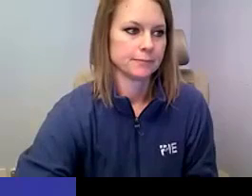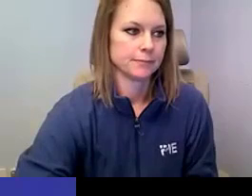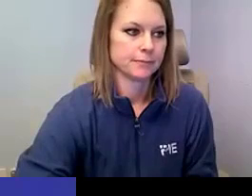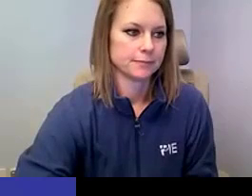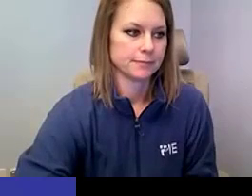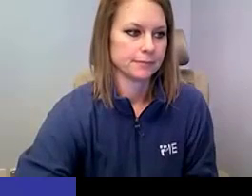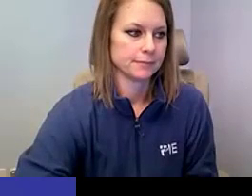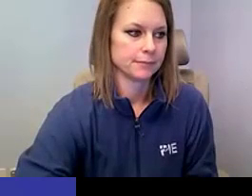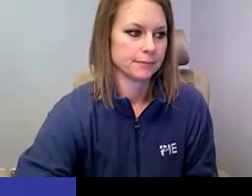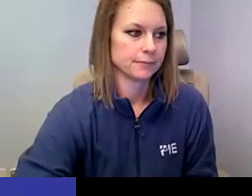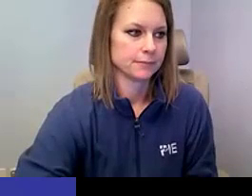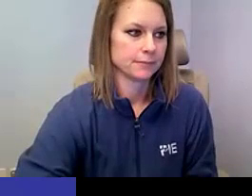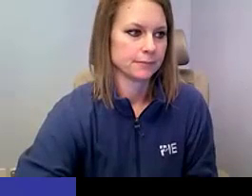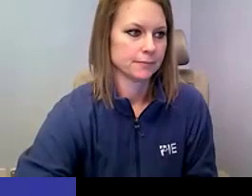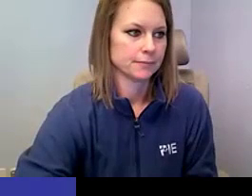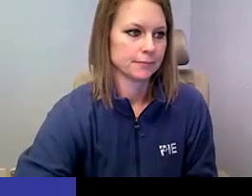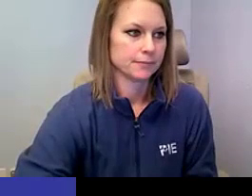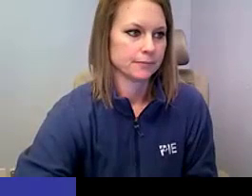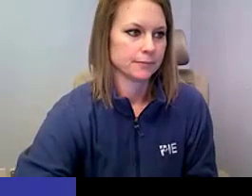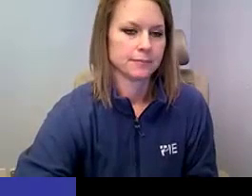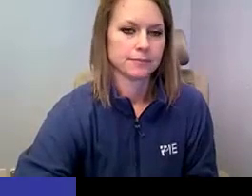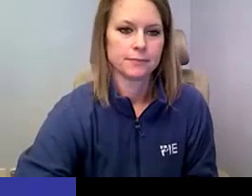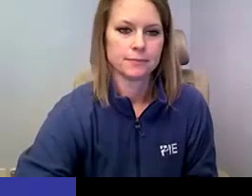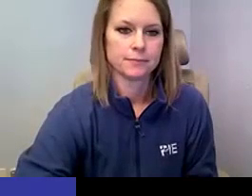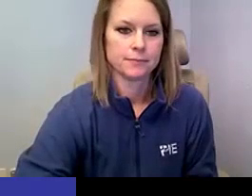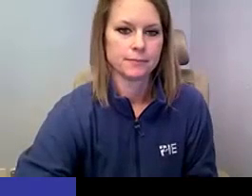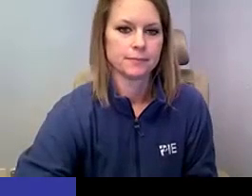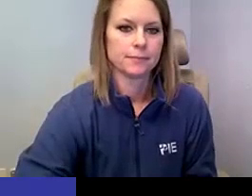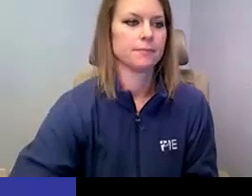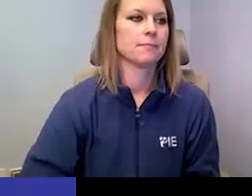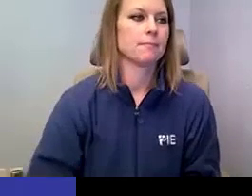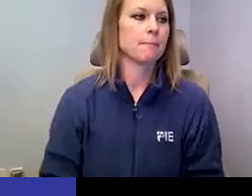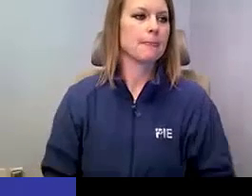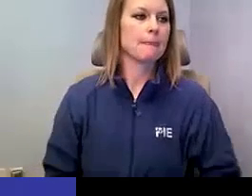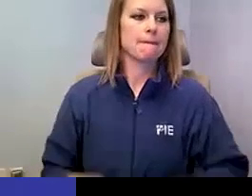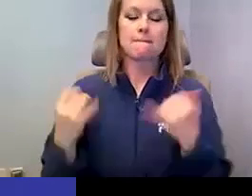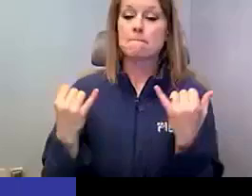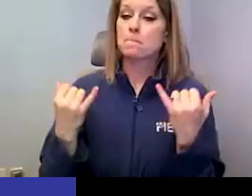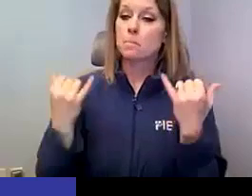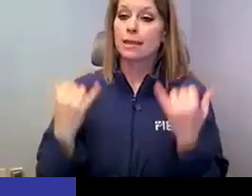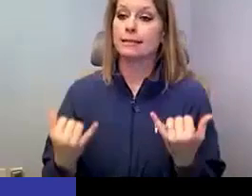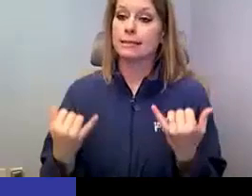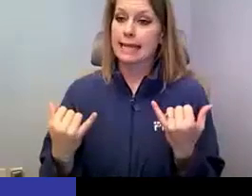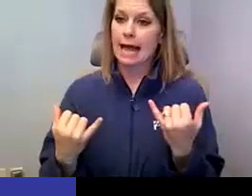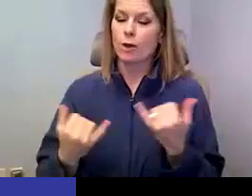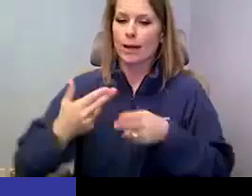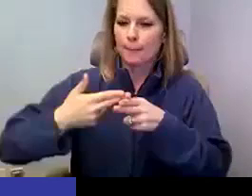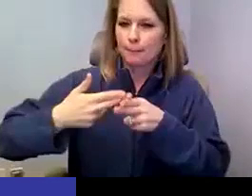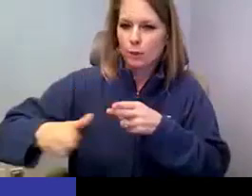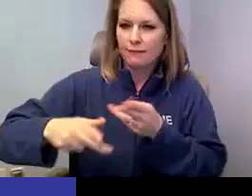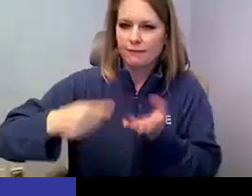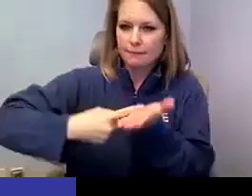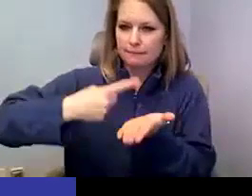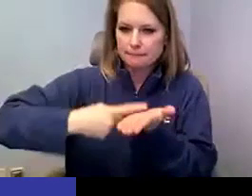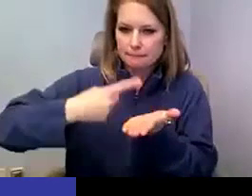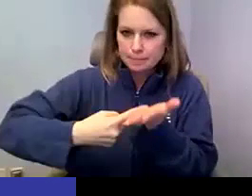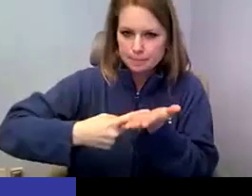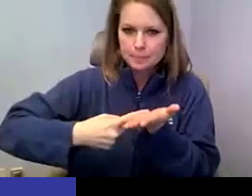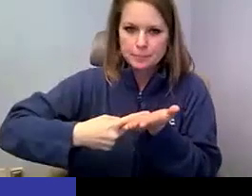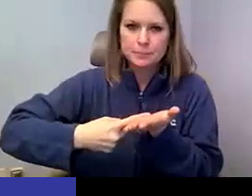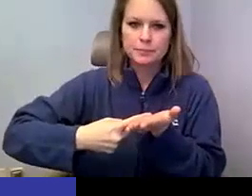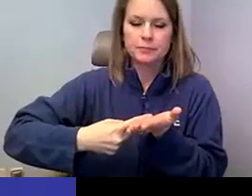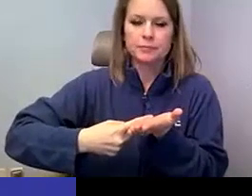Okay, so we're going to now just talk briefly about what a comprehensive special education evaluation all